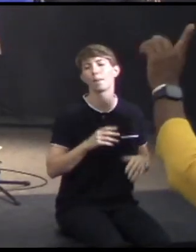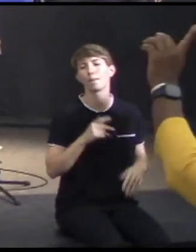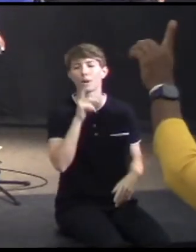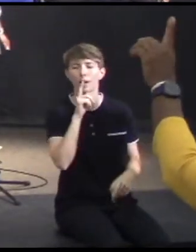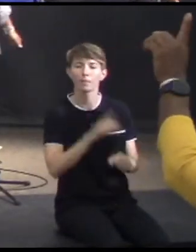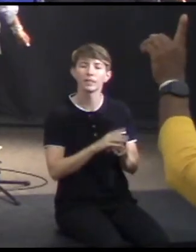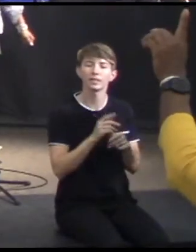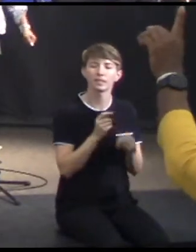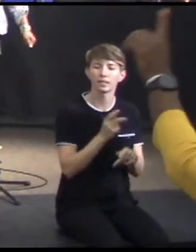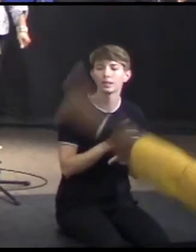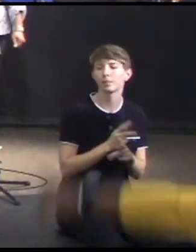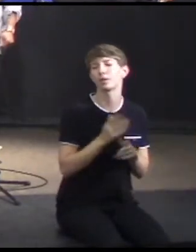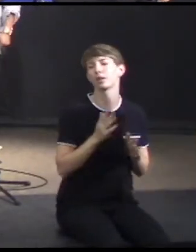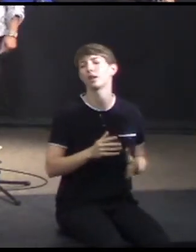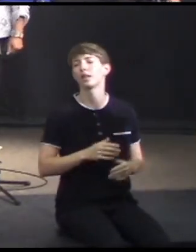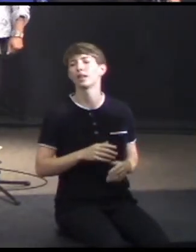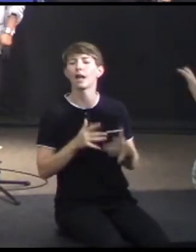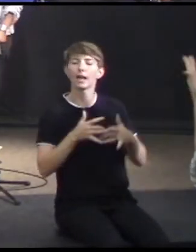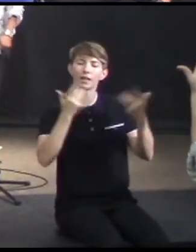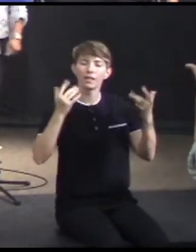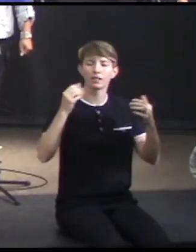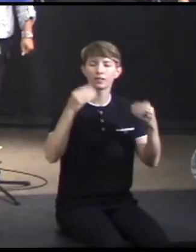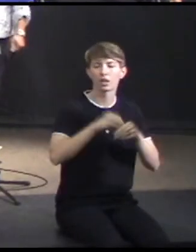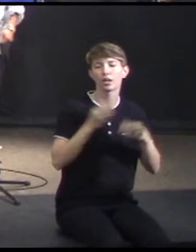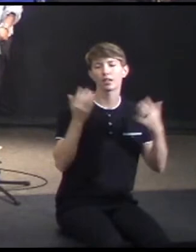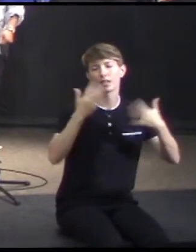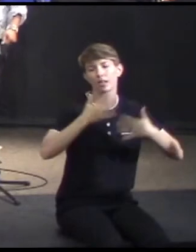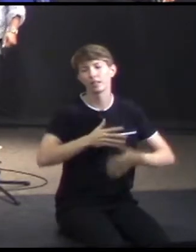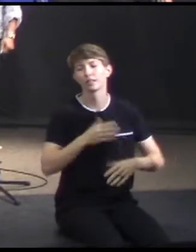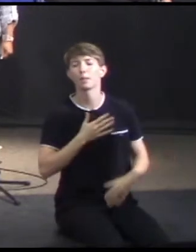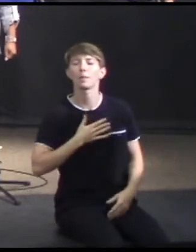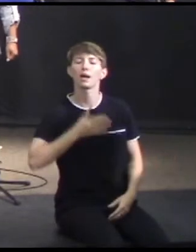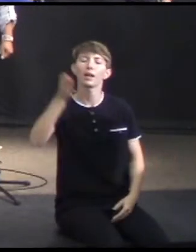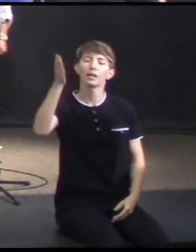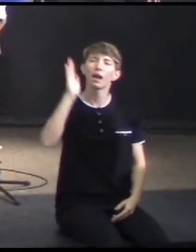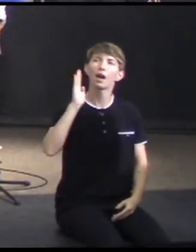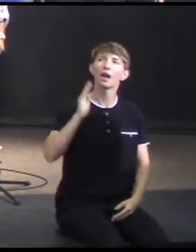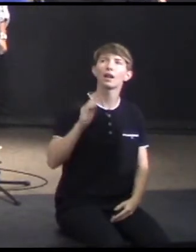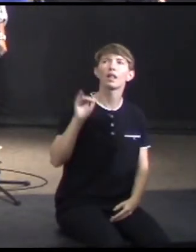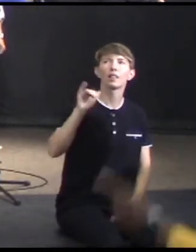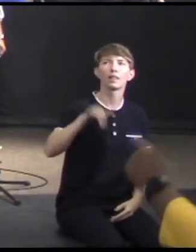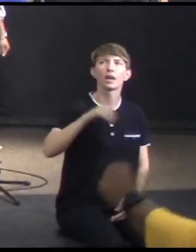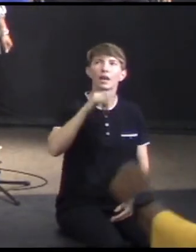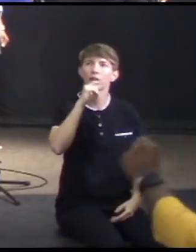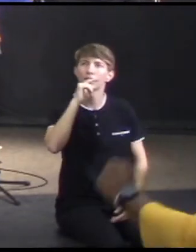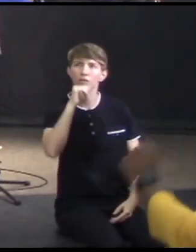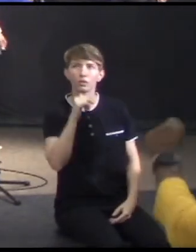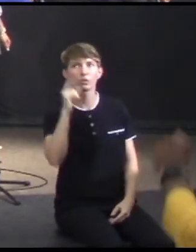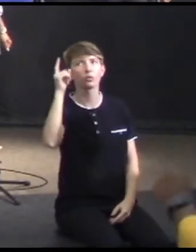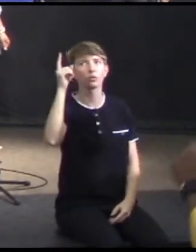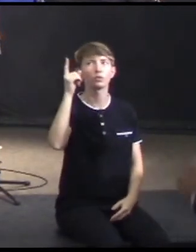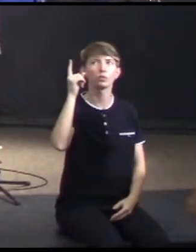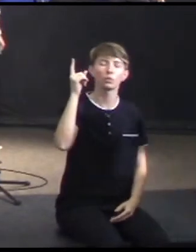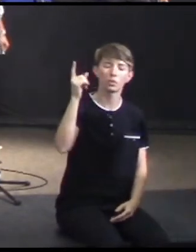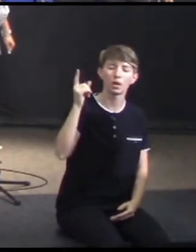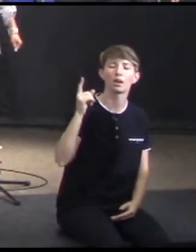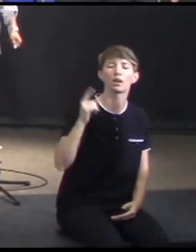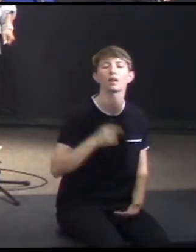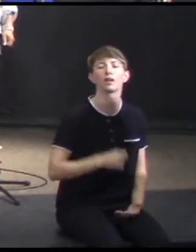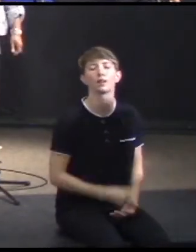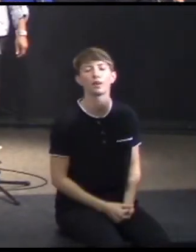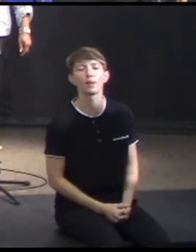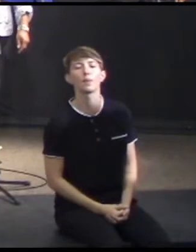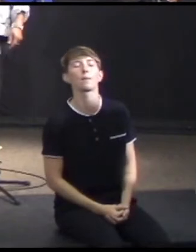worker, promise keeper, light in the darkness, my God. That is who you